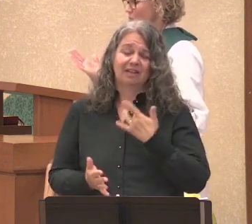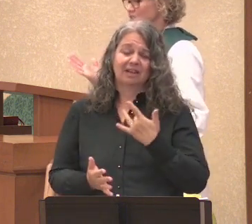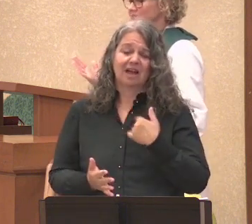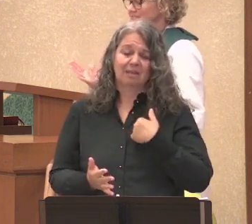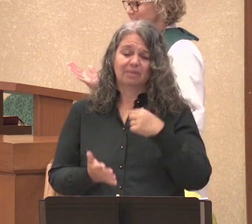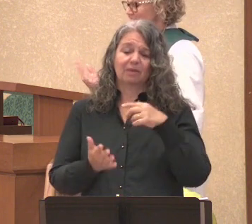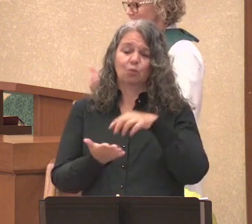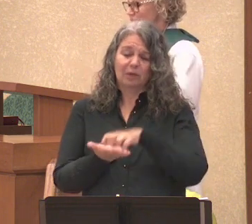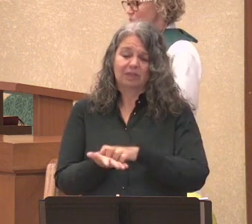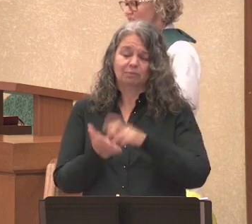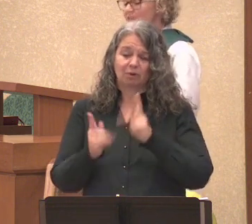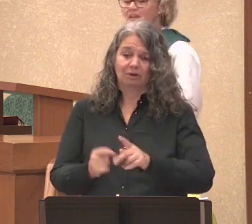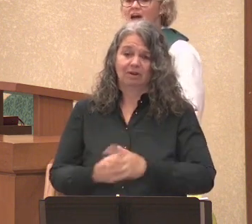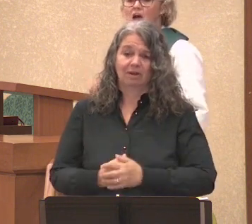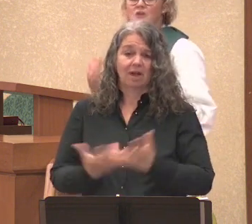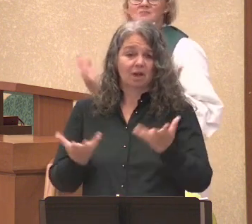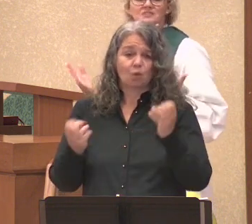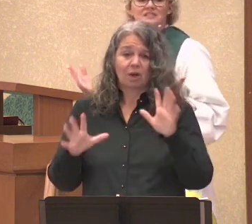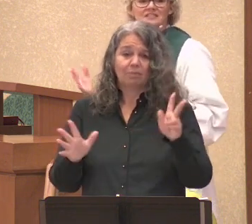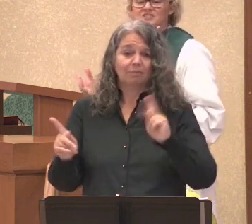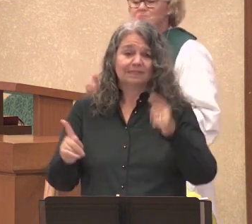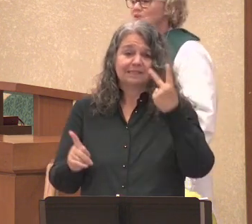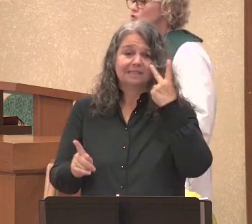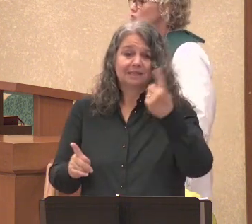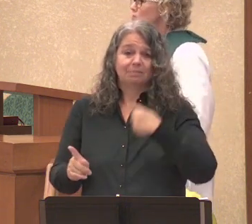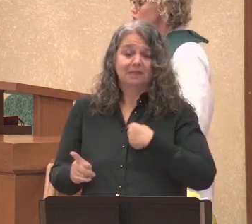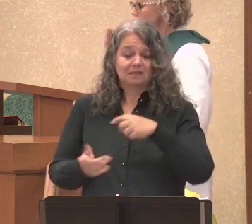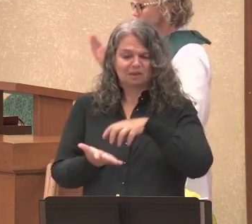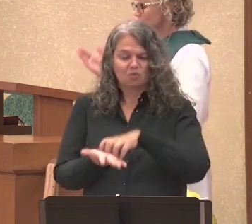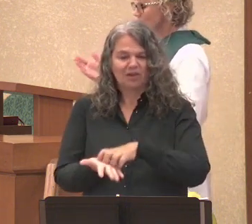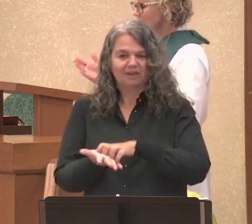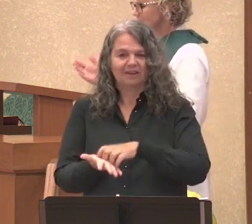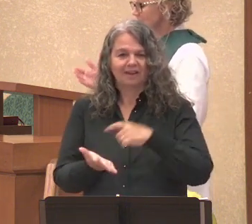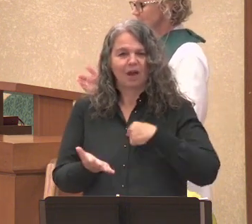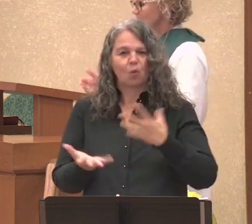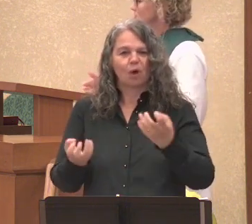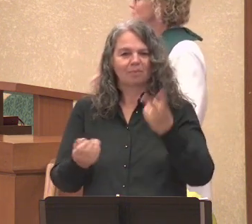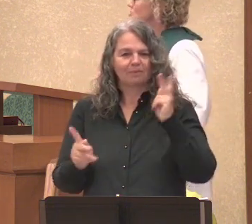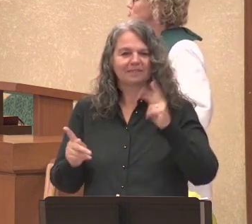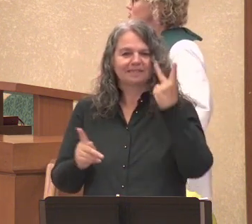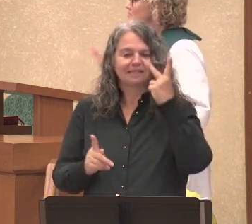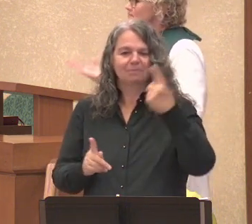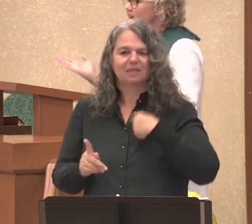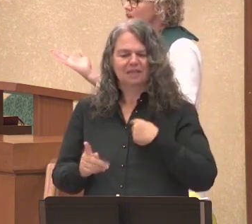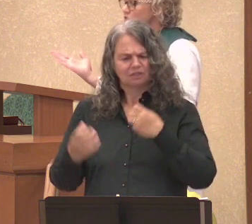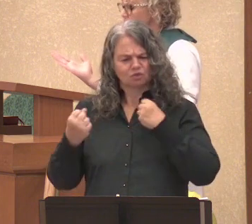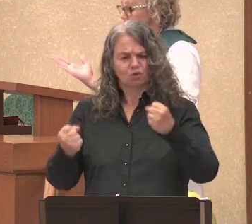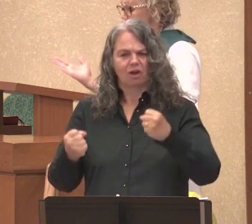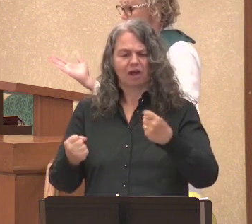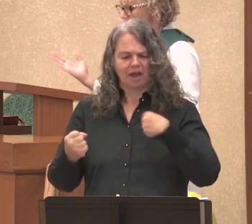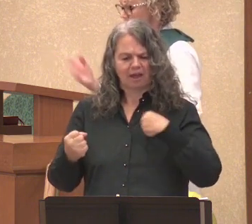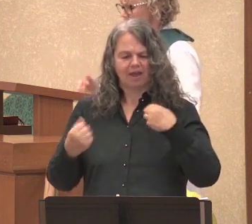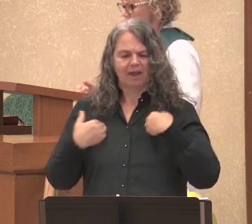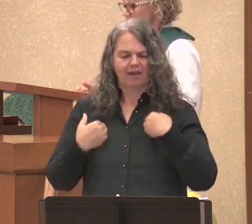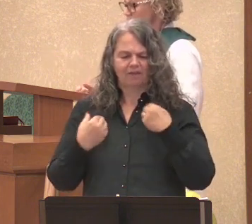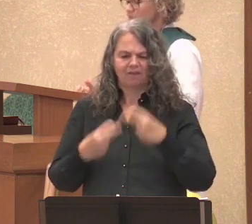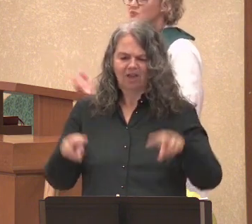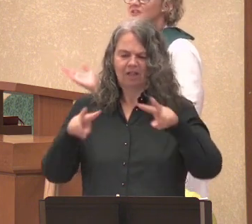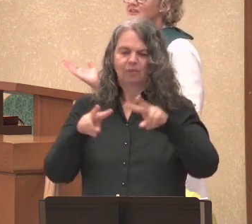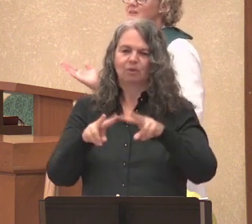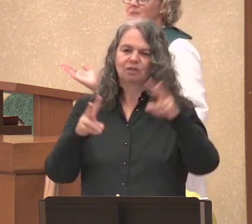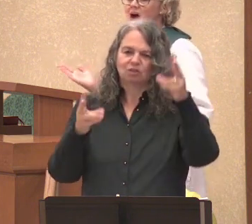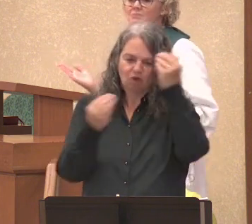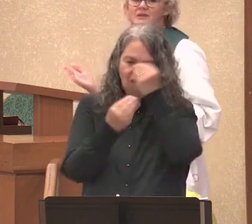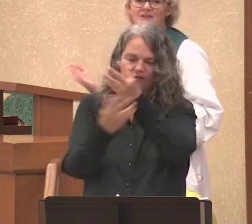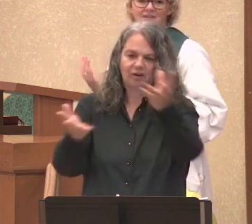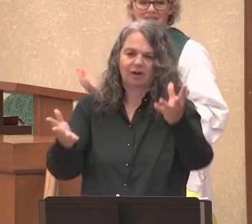I don't want to be seen as weak. I want to be seen as someone who pulls my weight, someone who has something valuable to offer, someone who